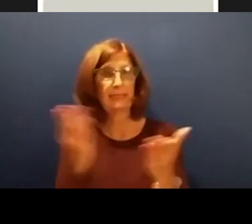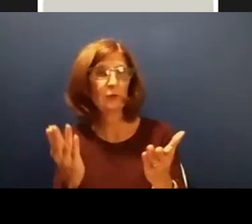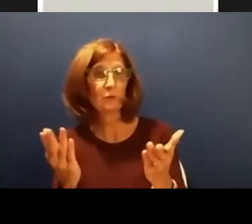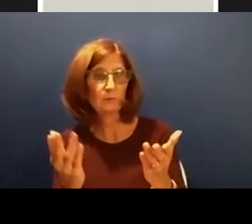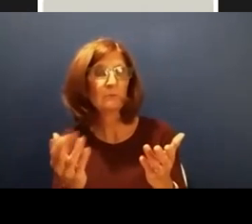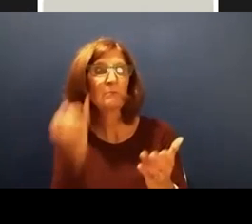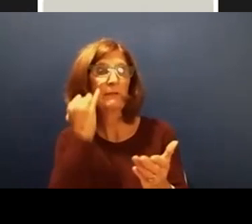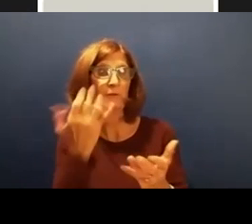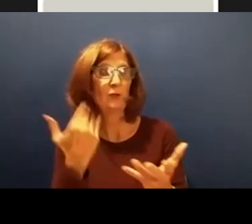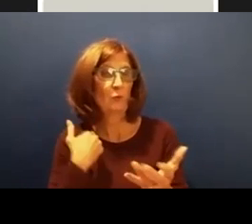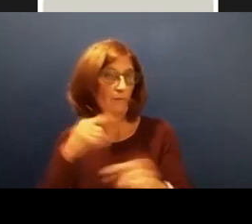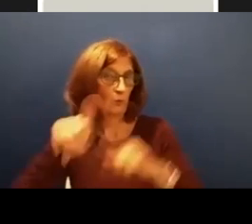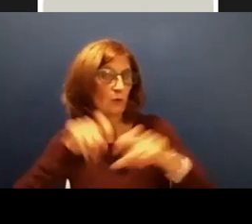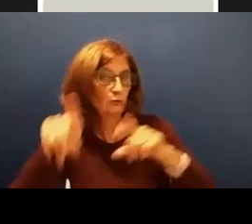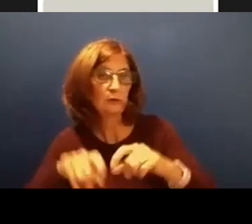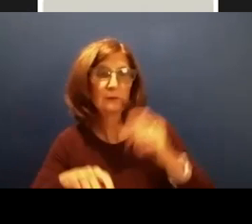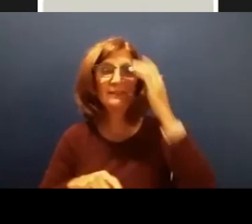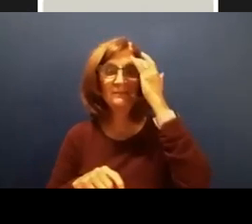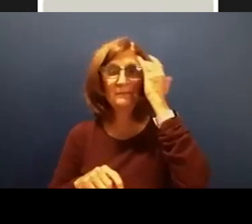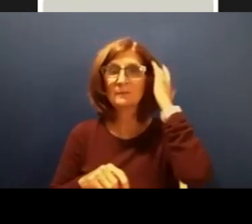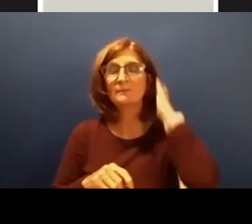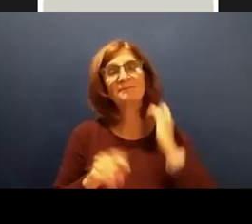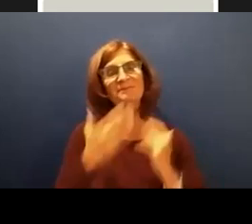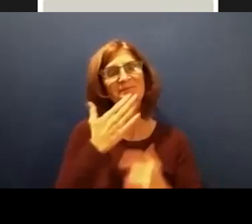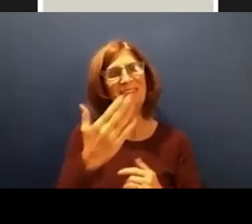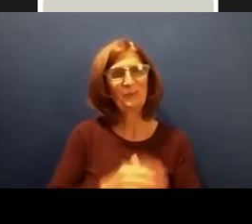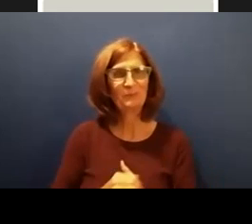any questions you may have on the project. Thank you.